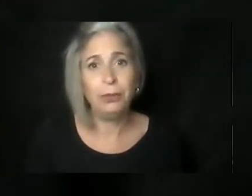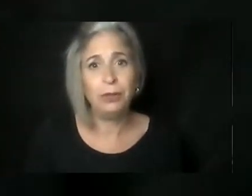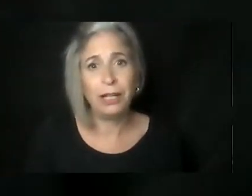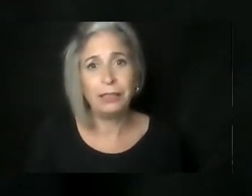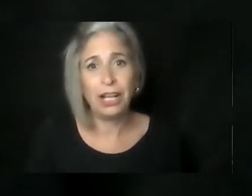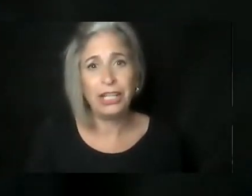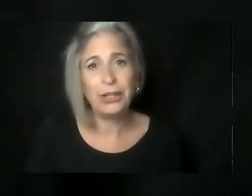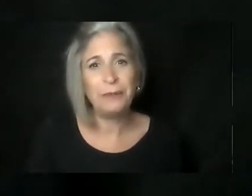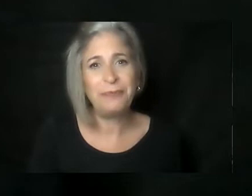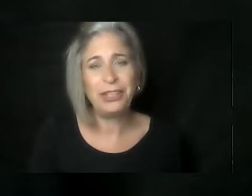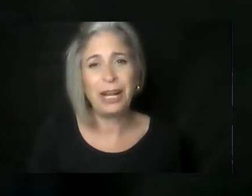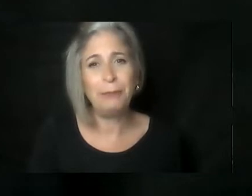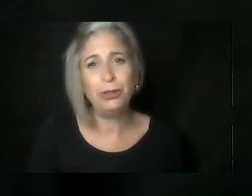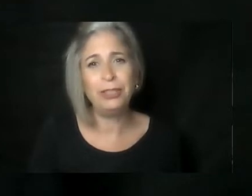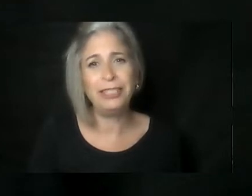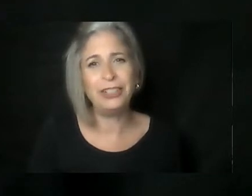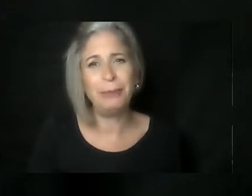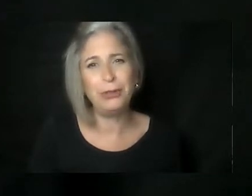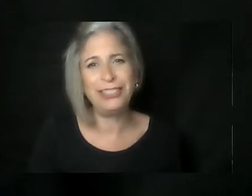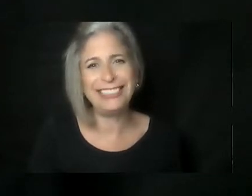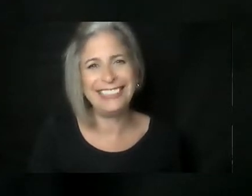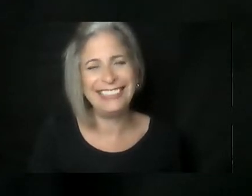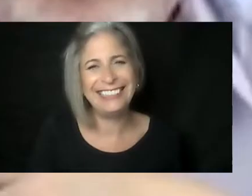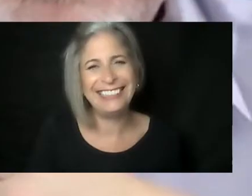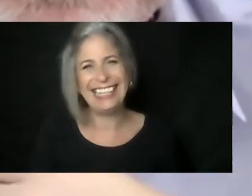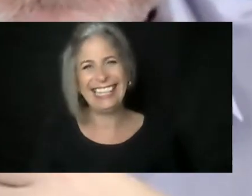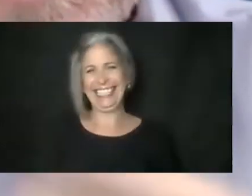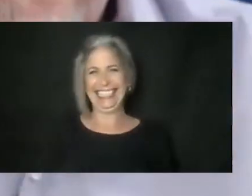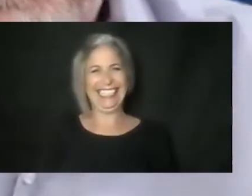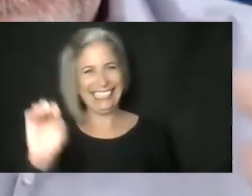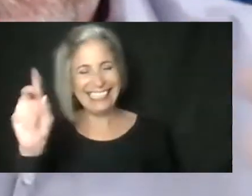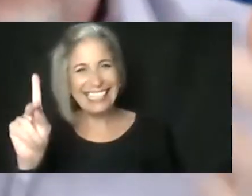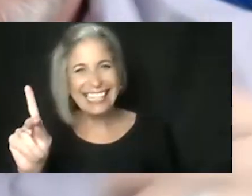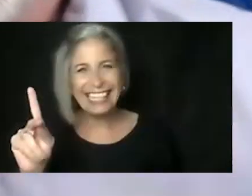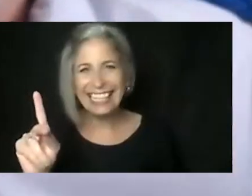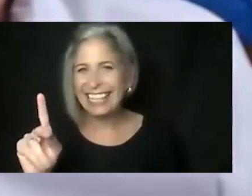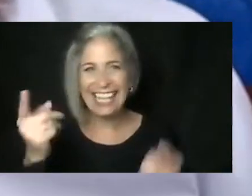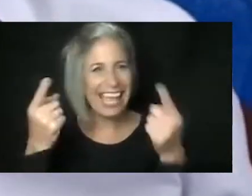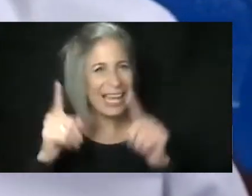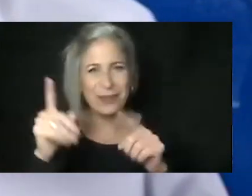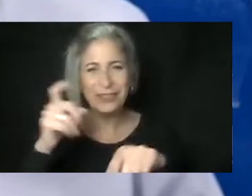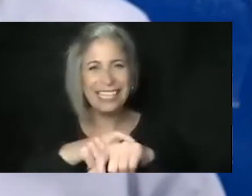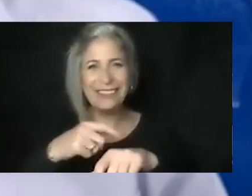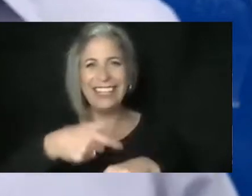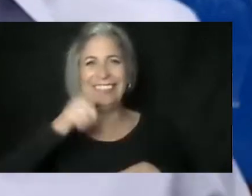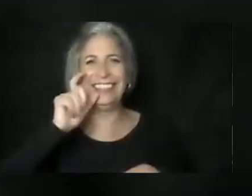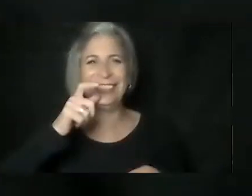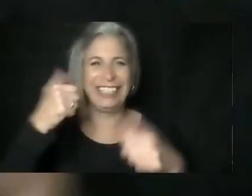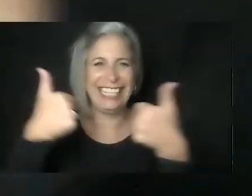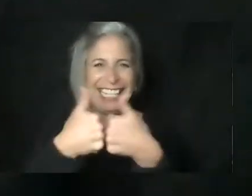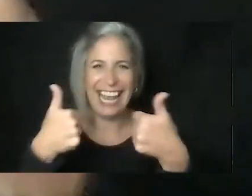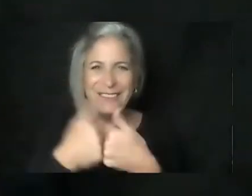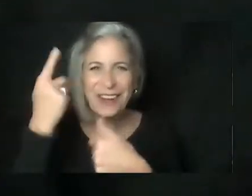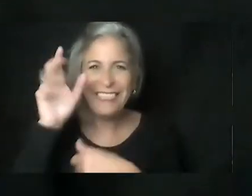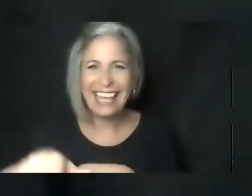You're on mute, Claudio. You're on mute. I am so sorry. It has to happen at least once. We should have a drinking game for this. Hey,